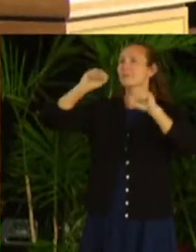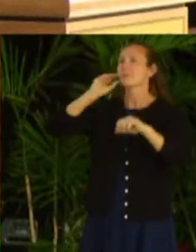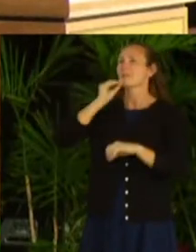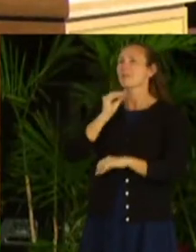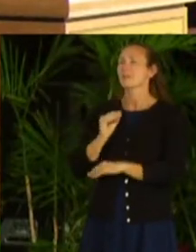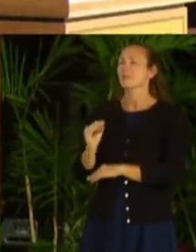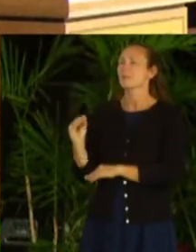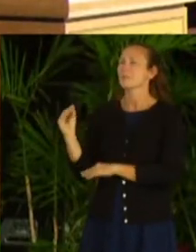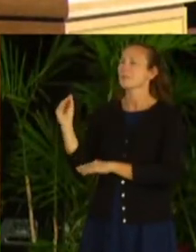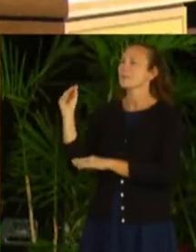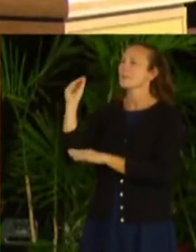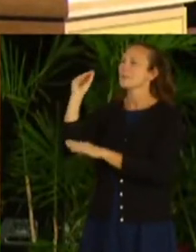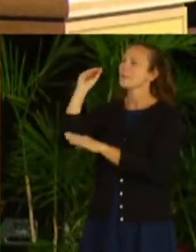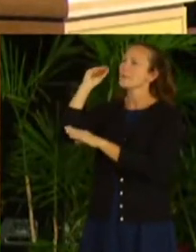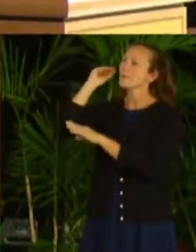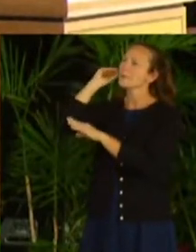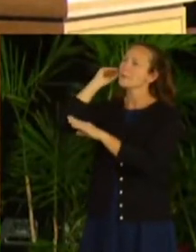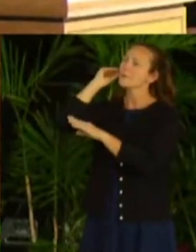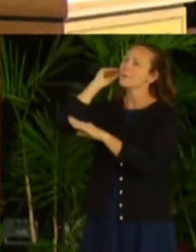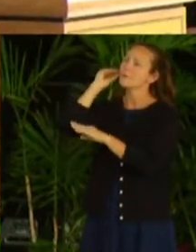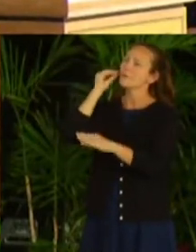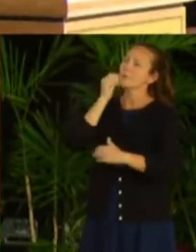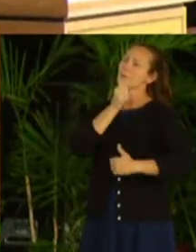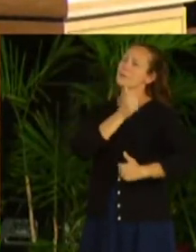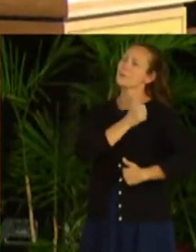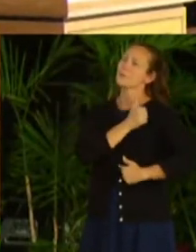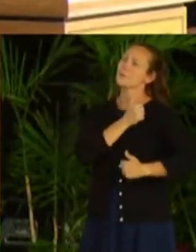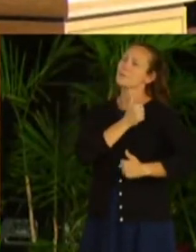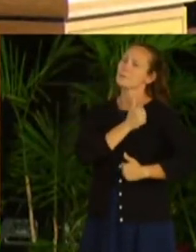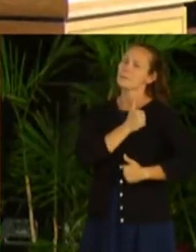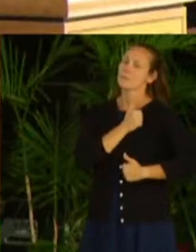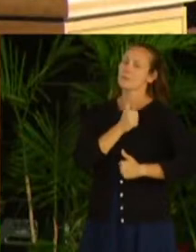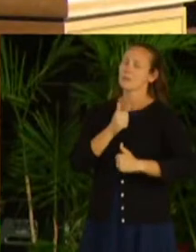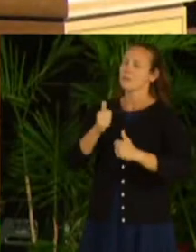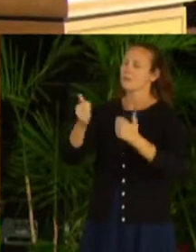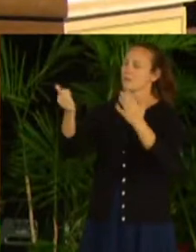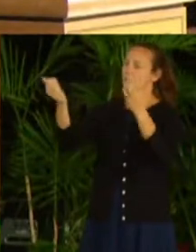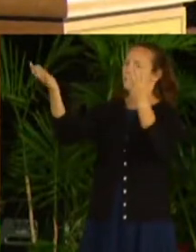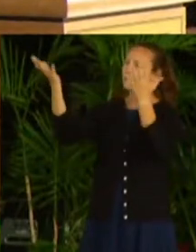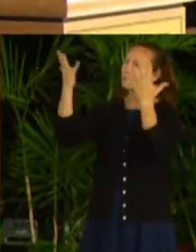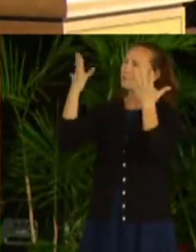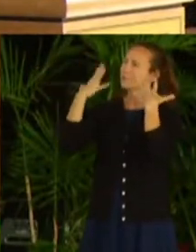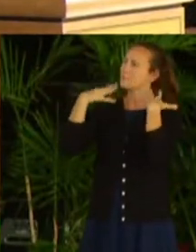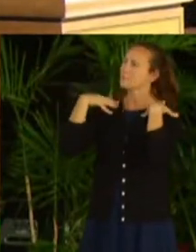free and the home of the